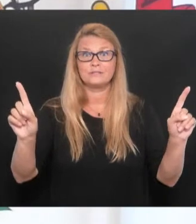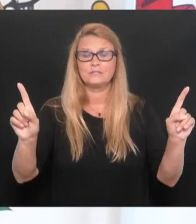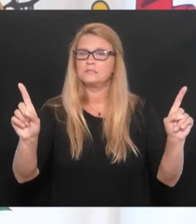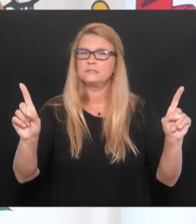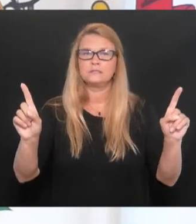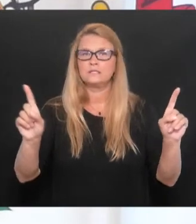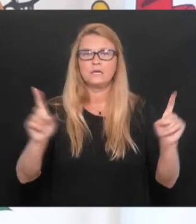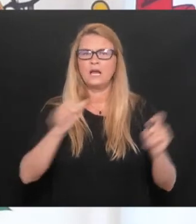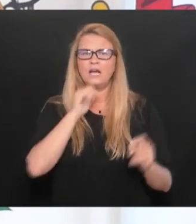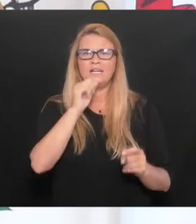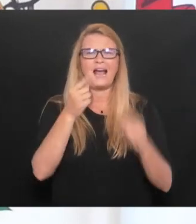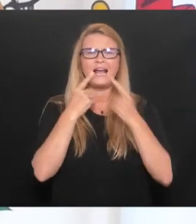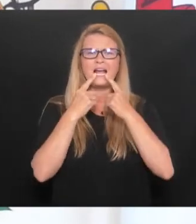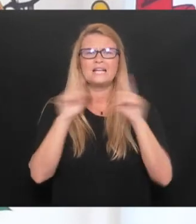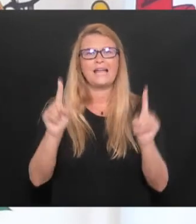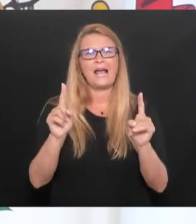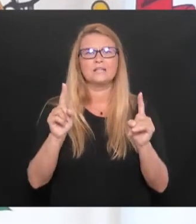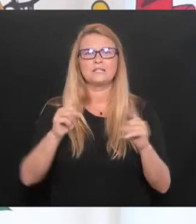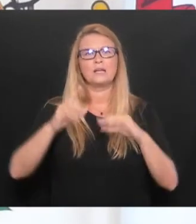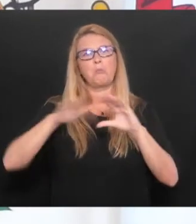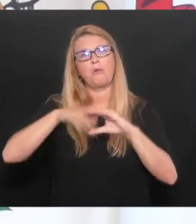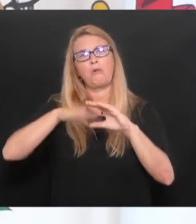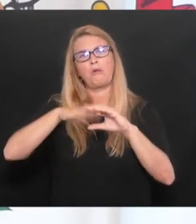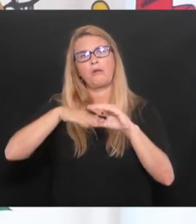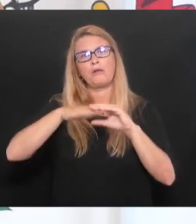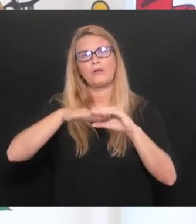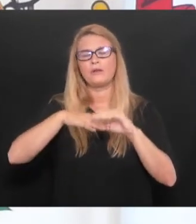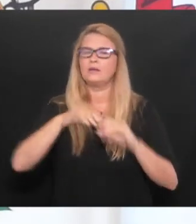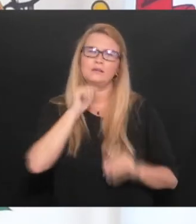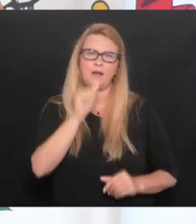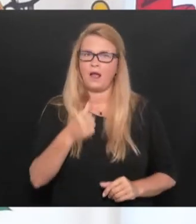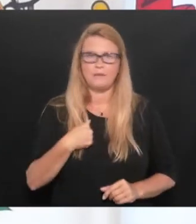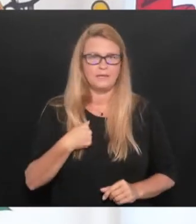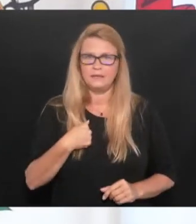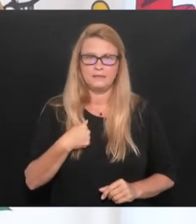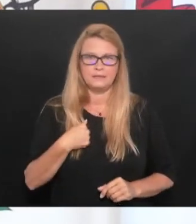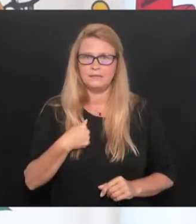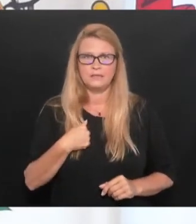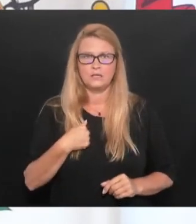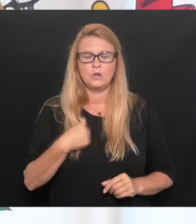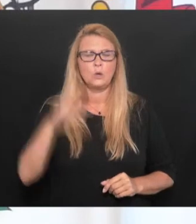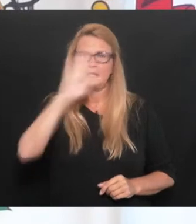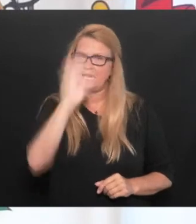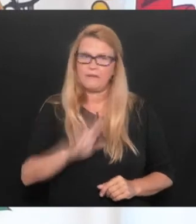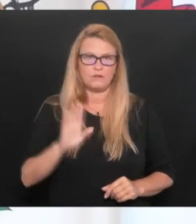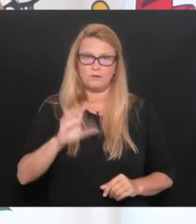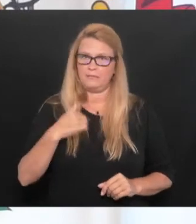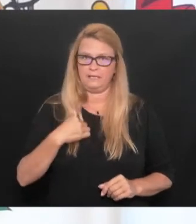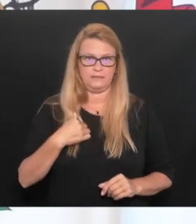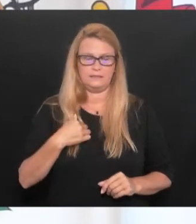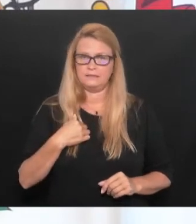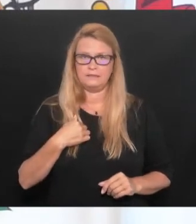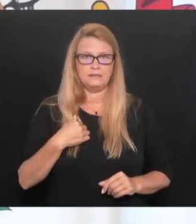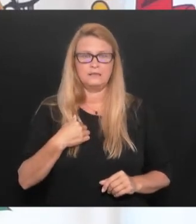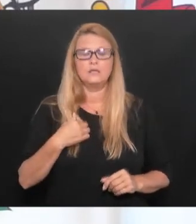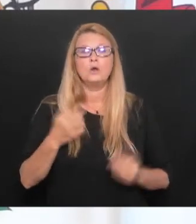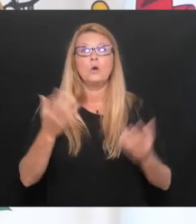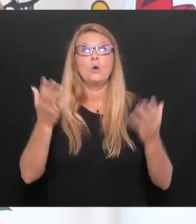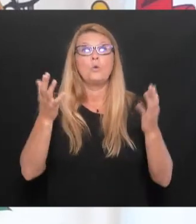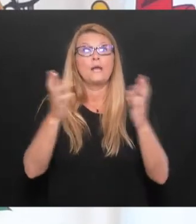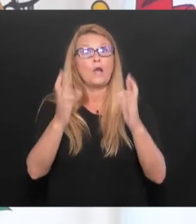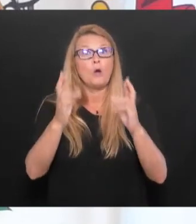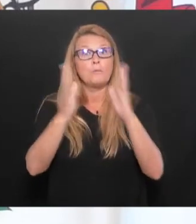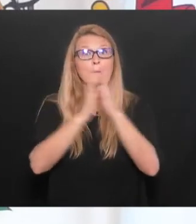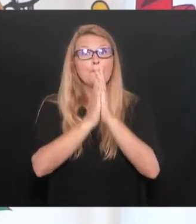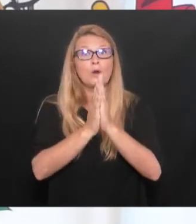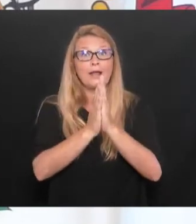telling you that just fly by night to scream wolf about anything. We don't do that. We've never done that. And we hope and pray that